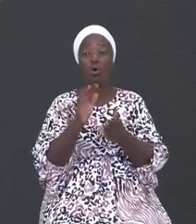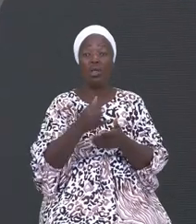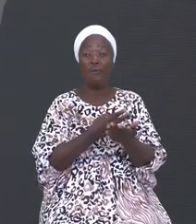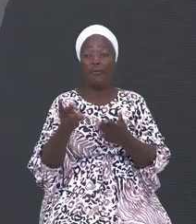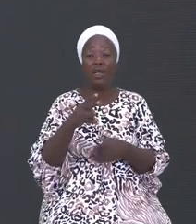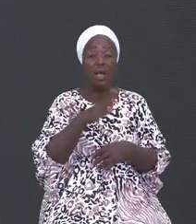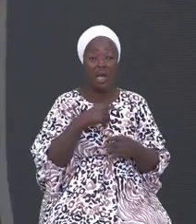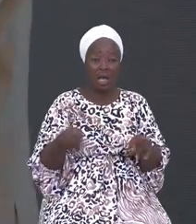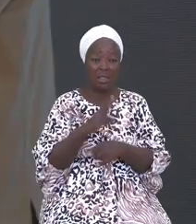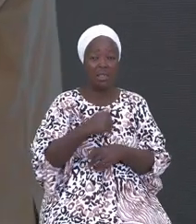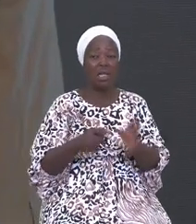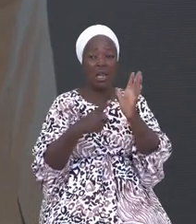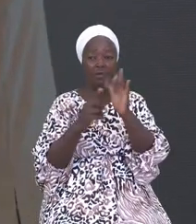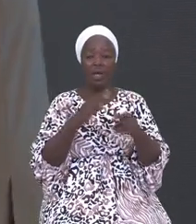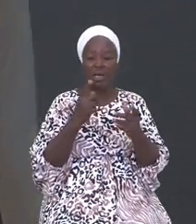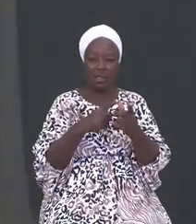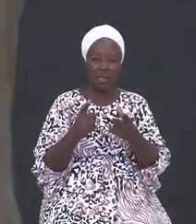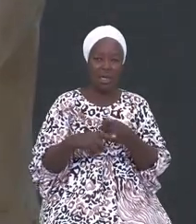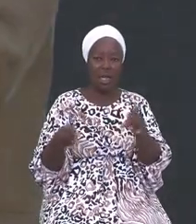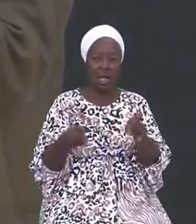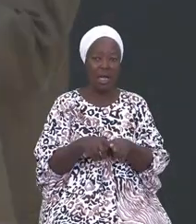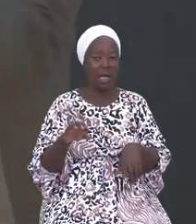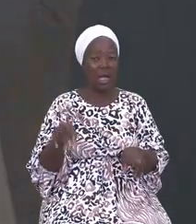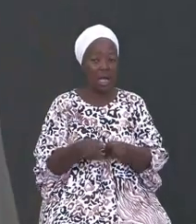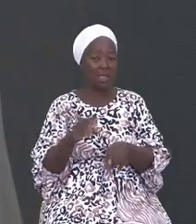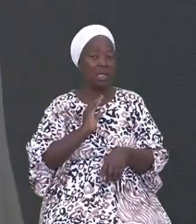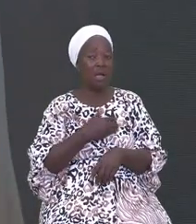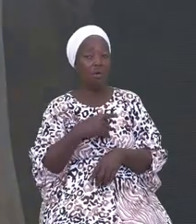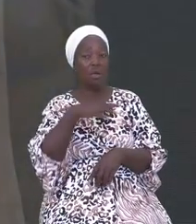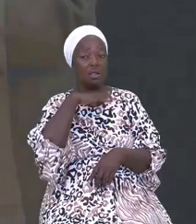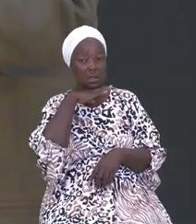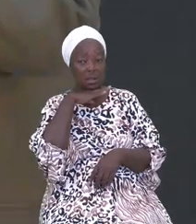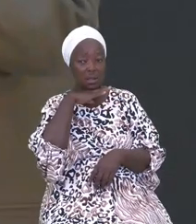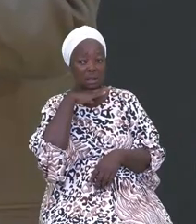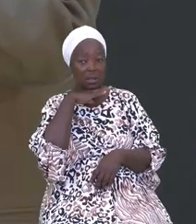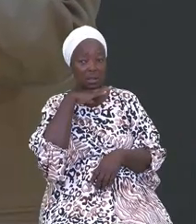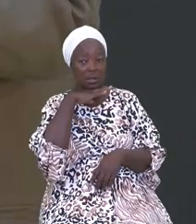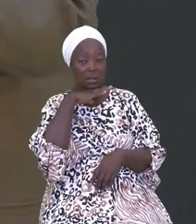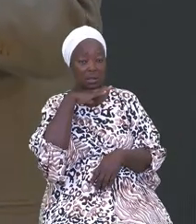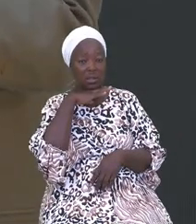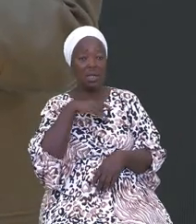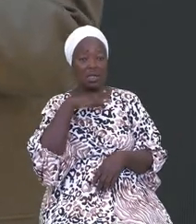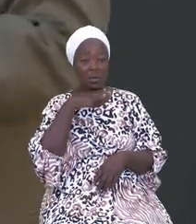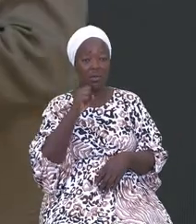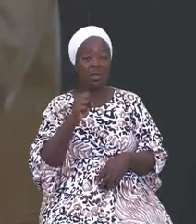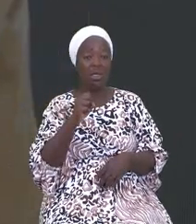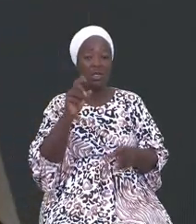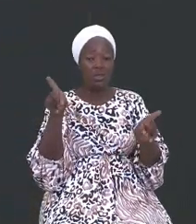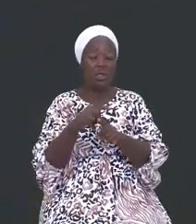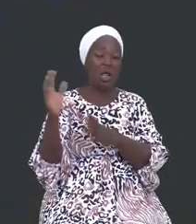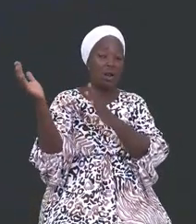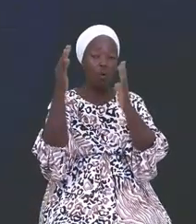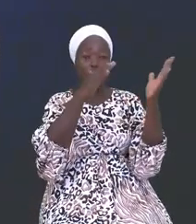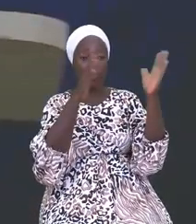as a leaf, and our iniquities have, our iniquities like the wind